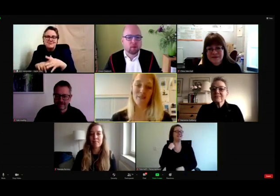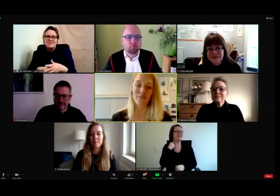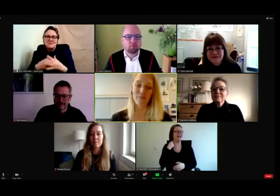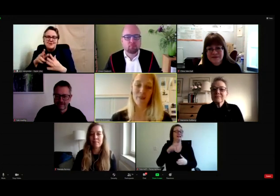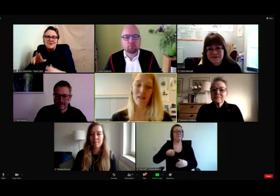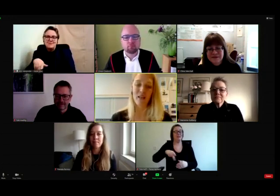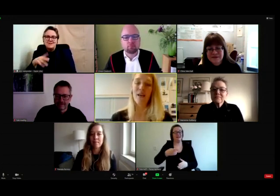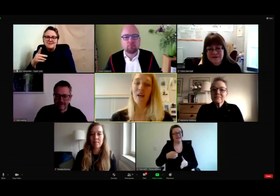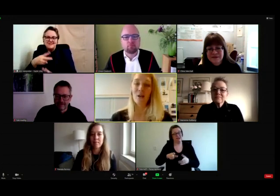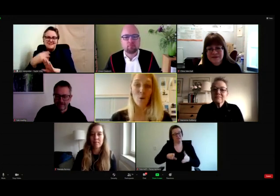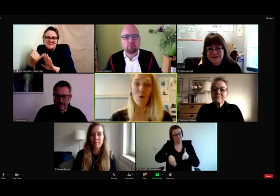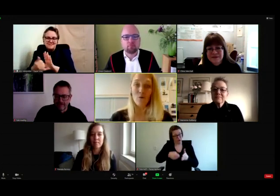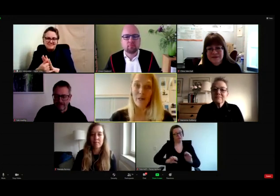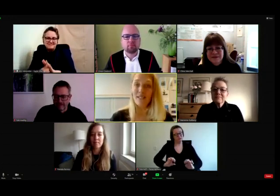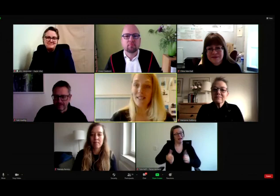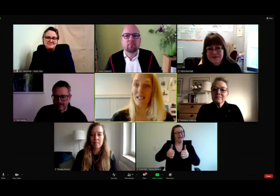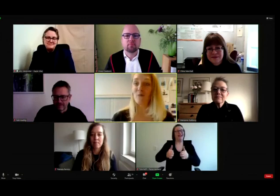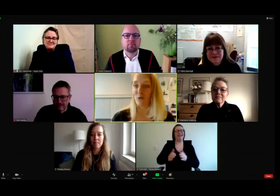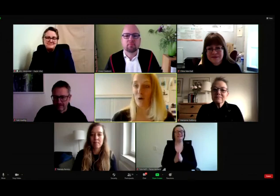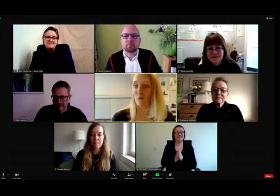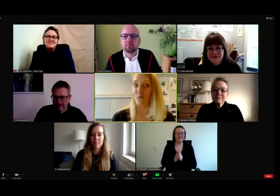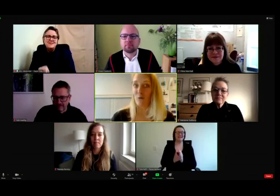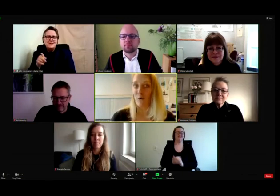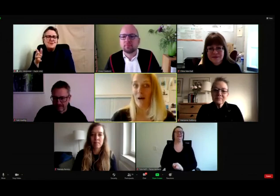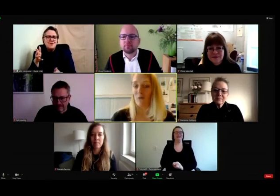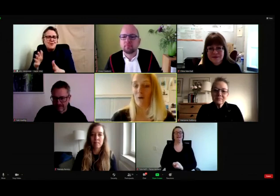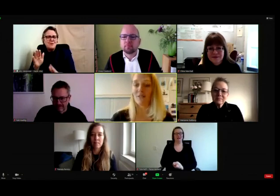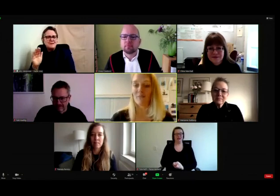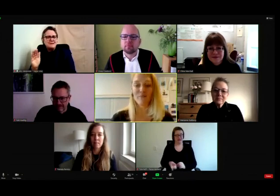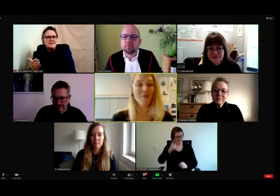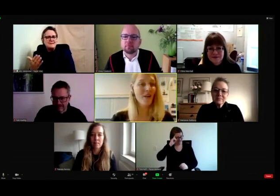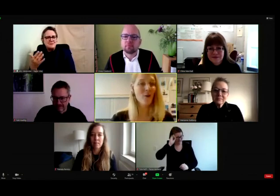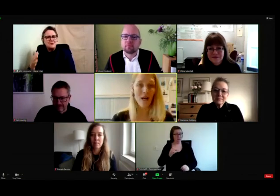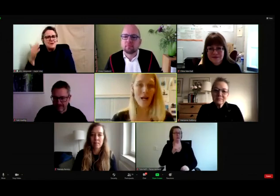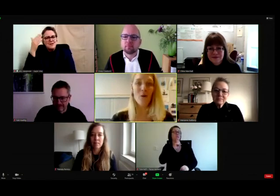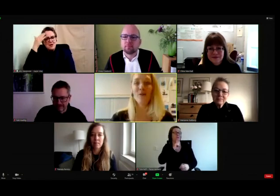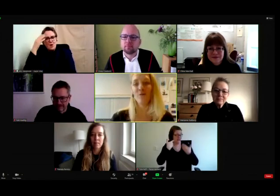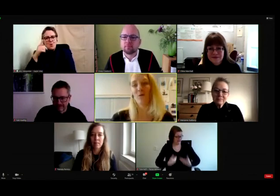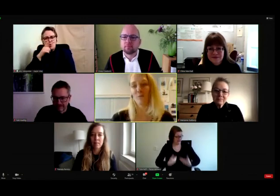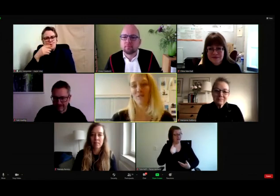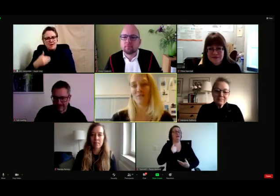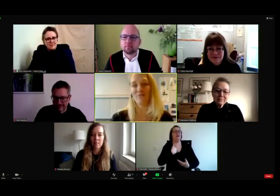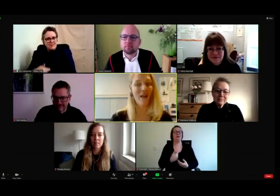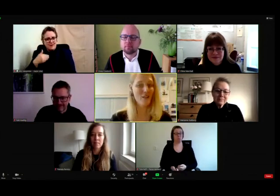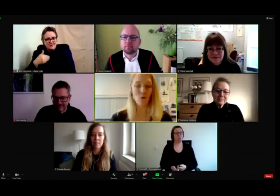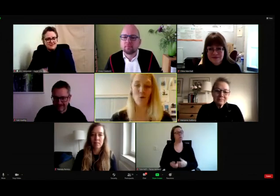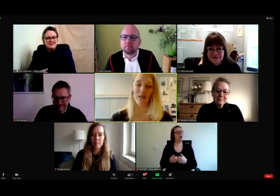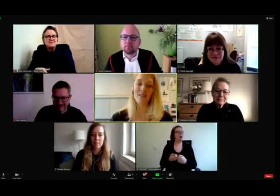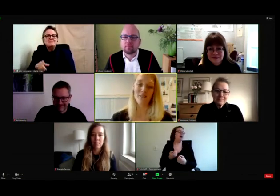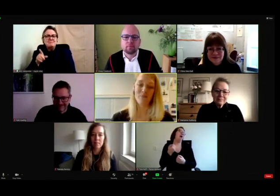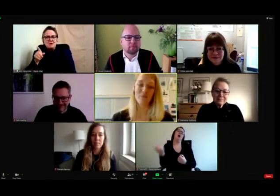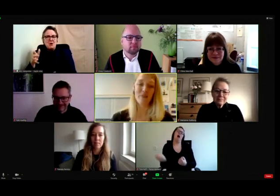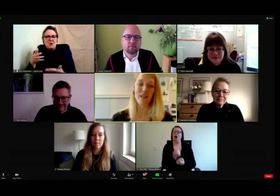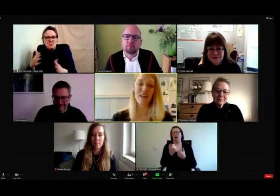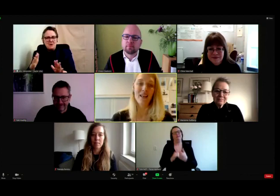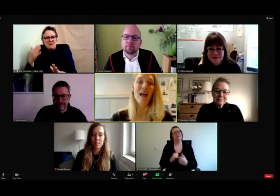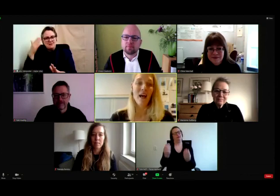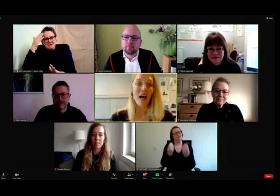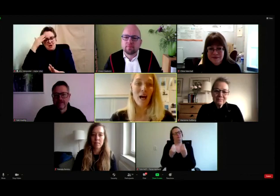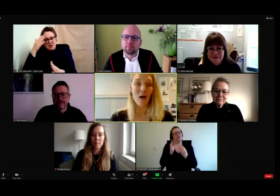PhD project. You already seemed to know who I was, well informed, as